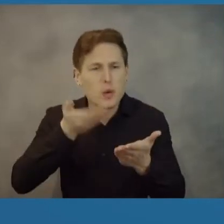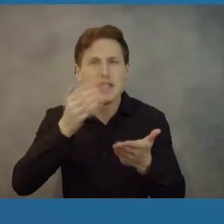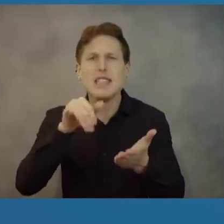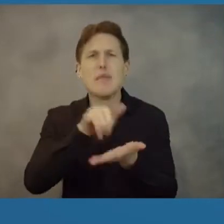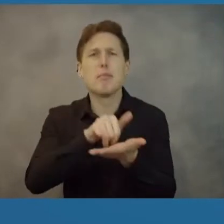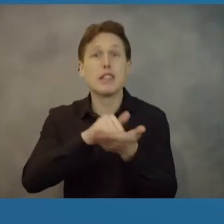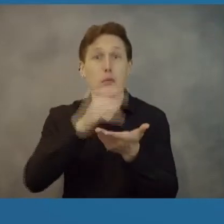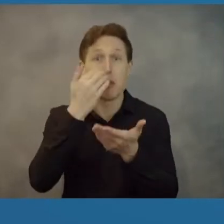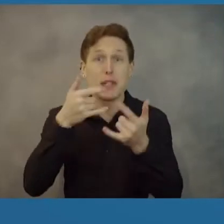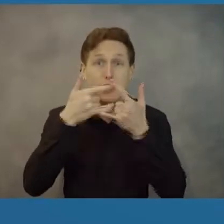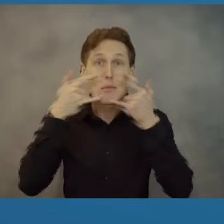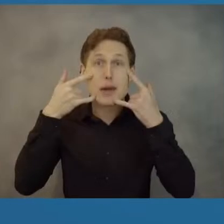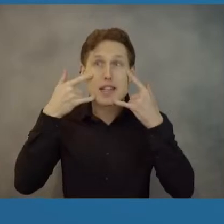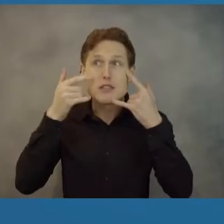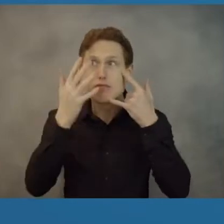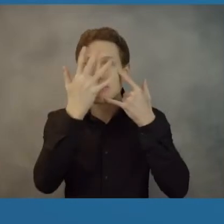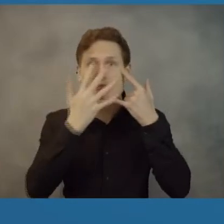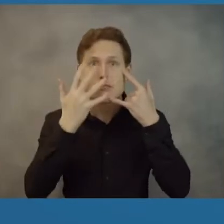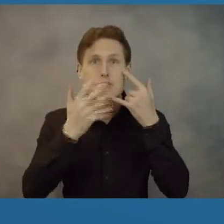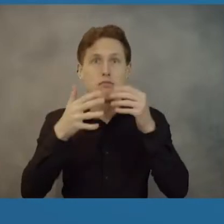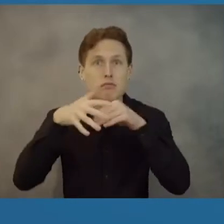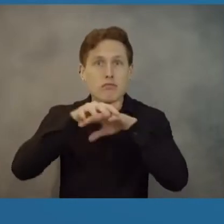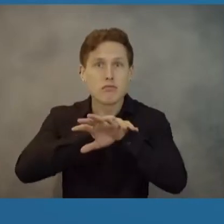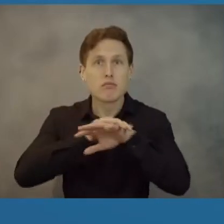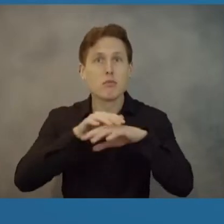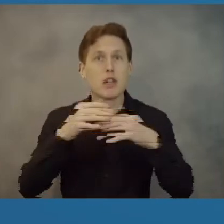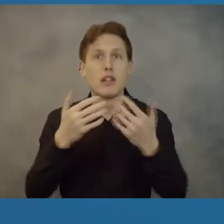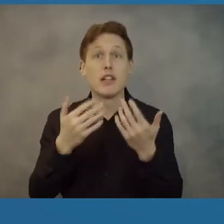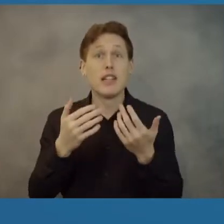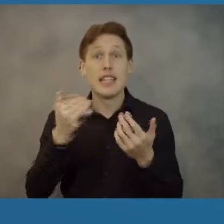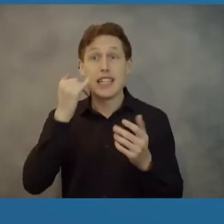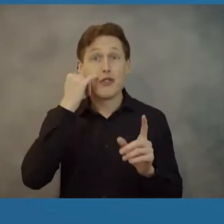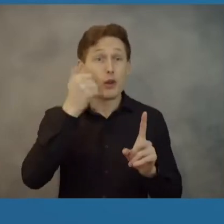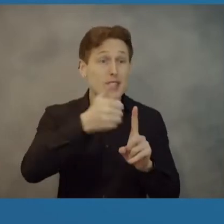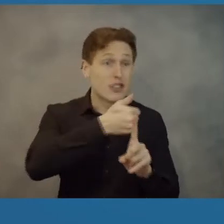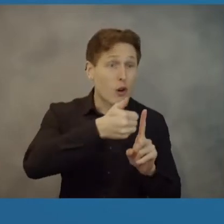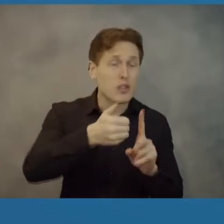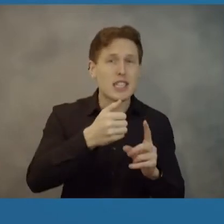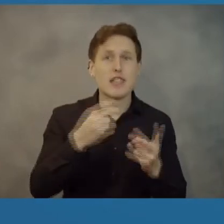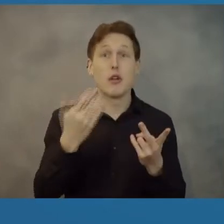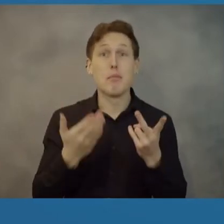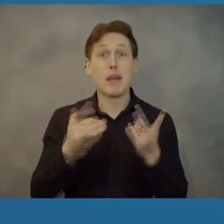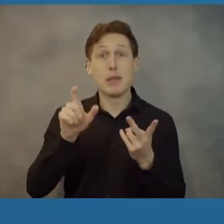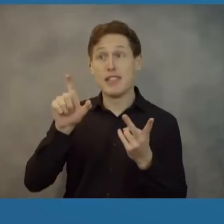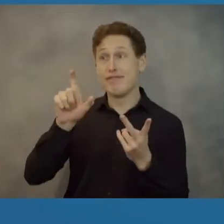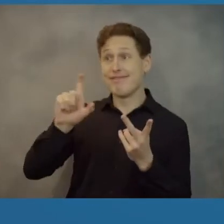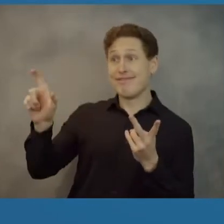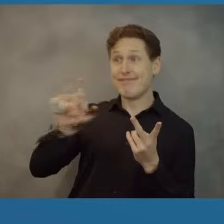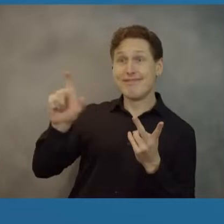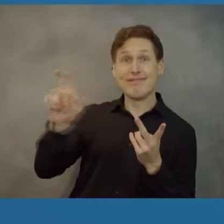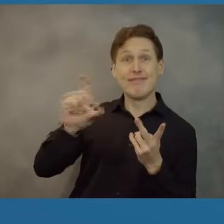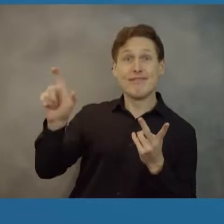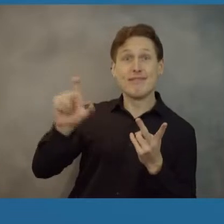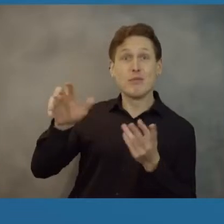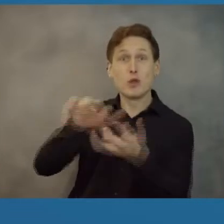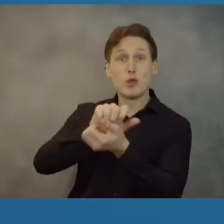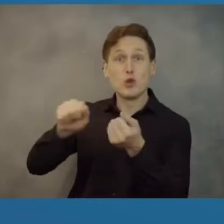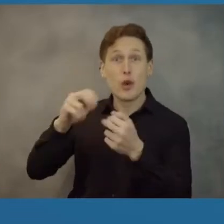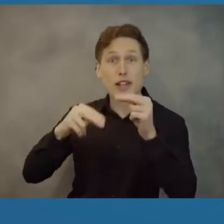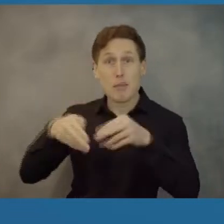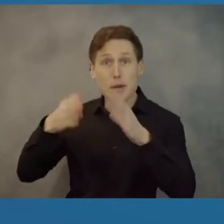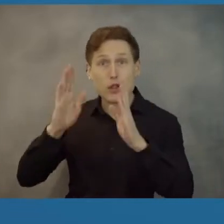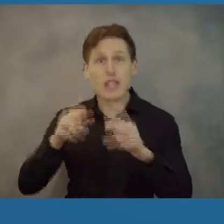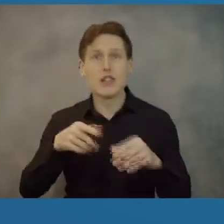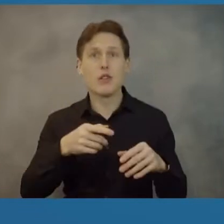it's assaulting someone, vandalizing a building, or threatening and harassing. So this is broader than just, maybe what